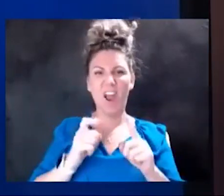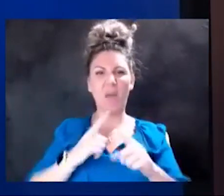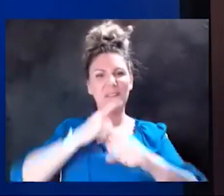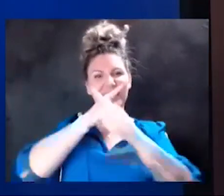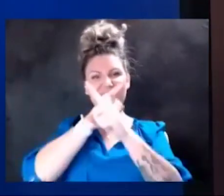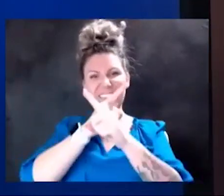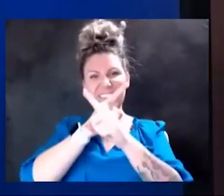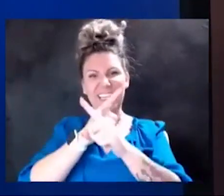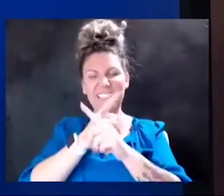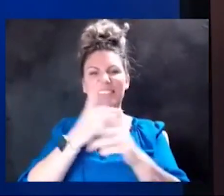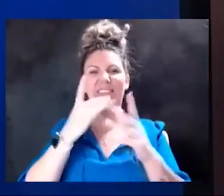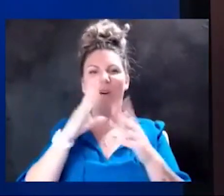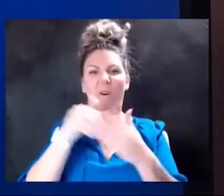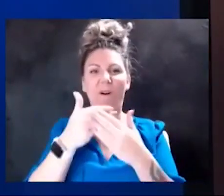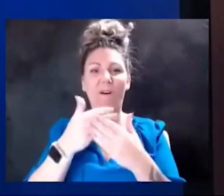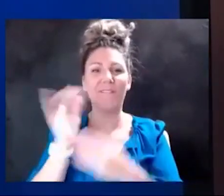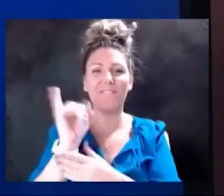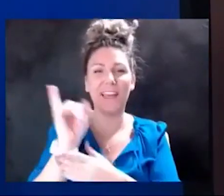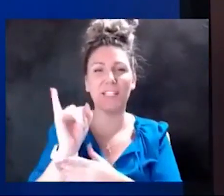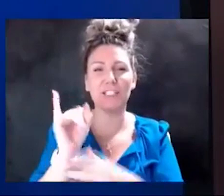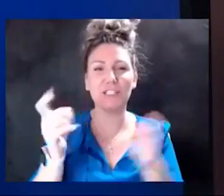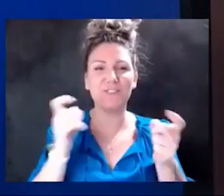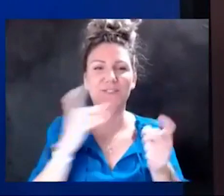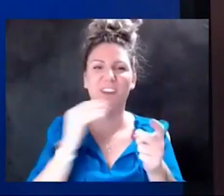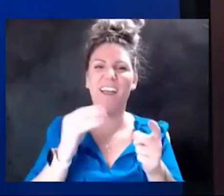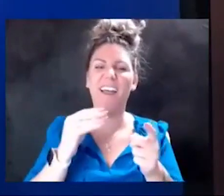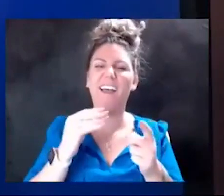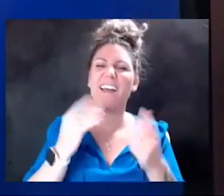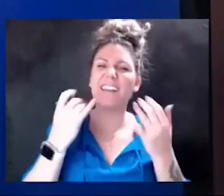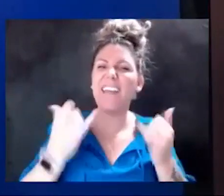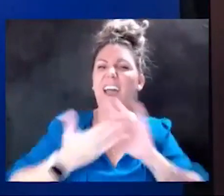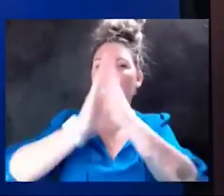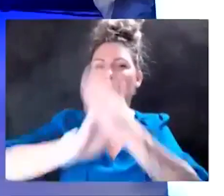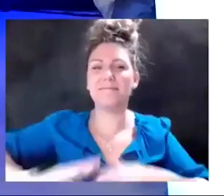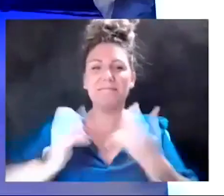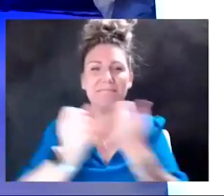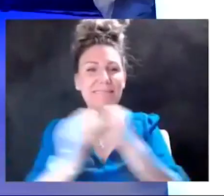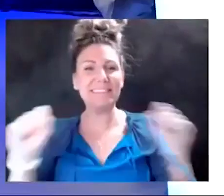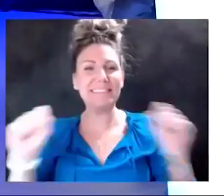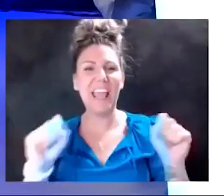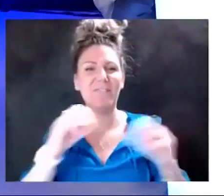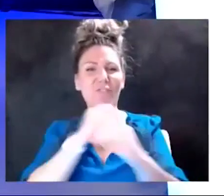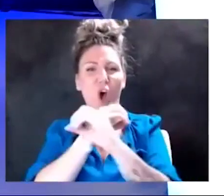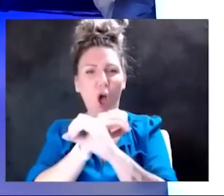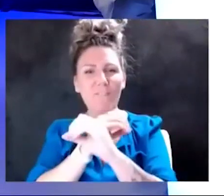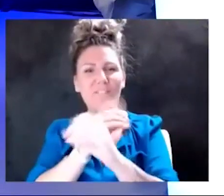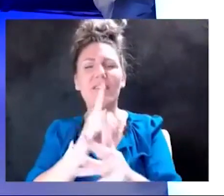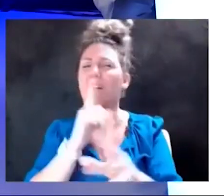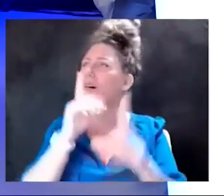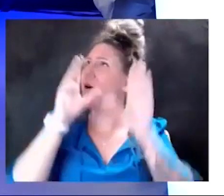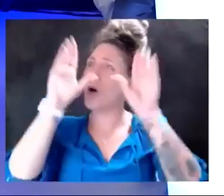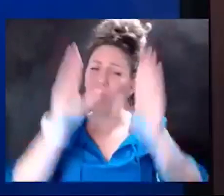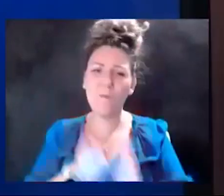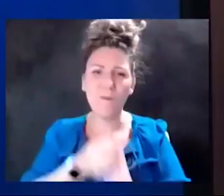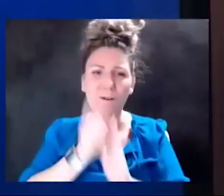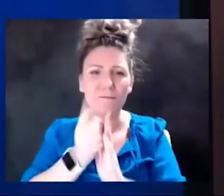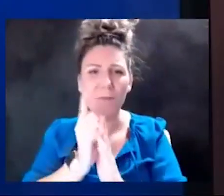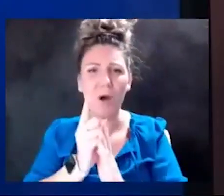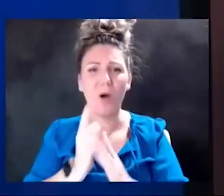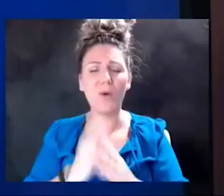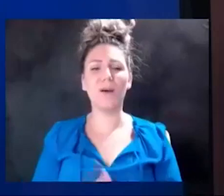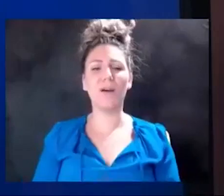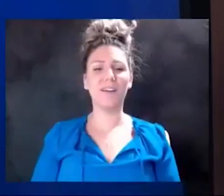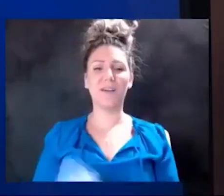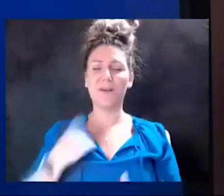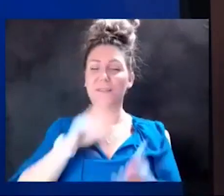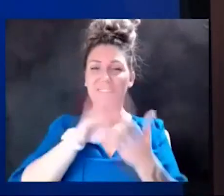infection control, to offense and getting to say, stay safe. That was a great moment. Yeah. And we know that we've learned